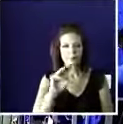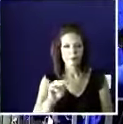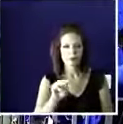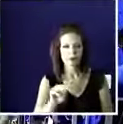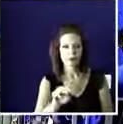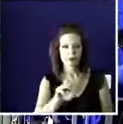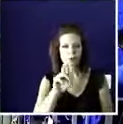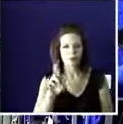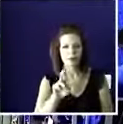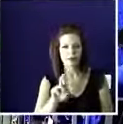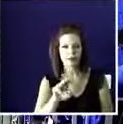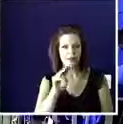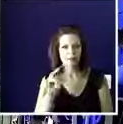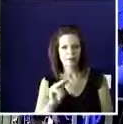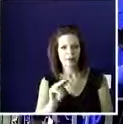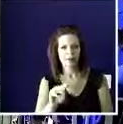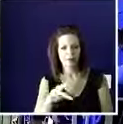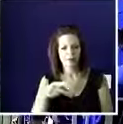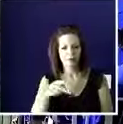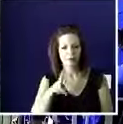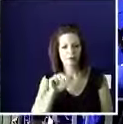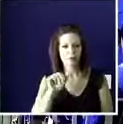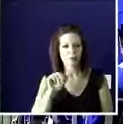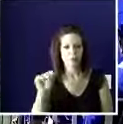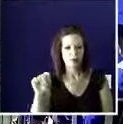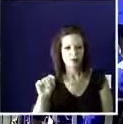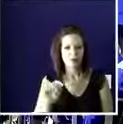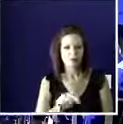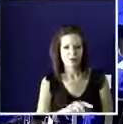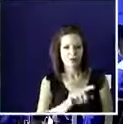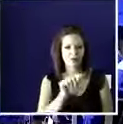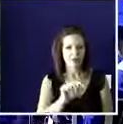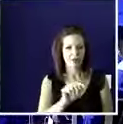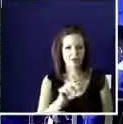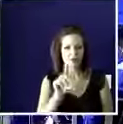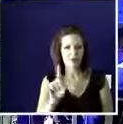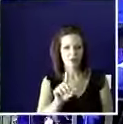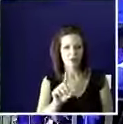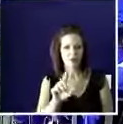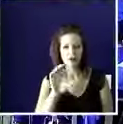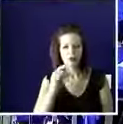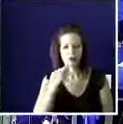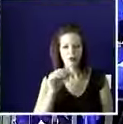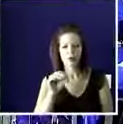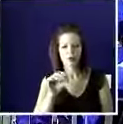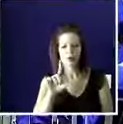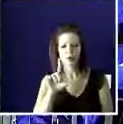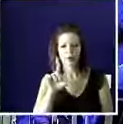Mariah Raylene Miller Pratt. Tyler Drew Golden.